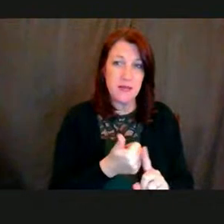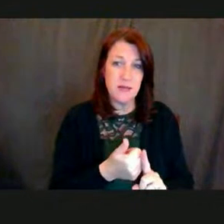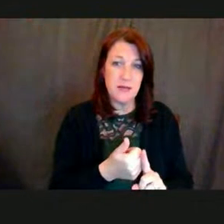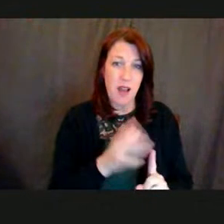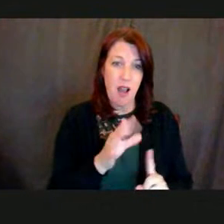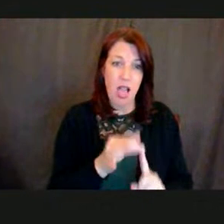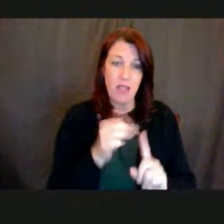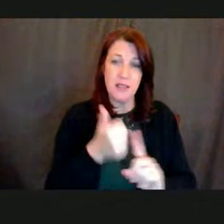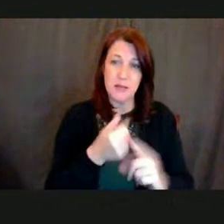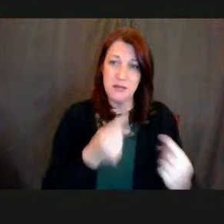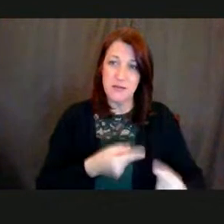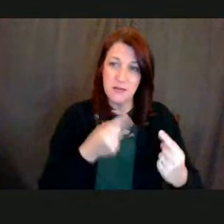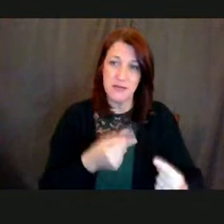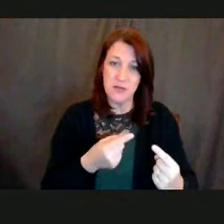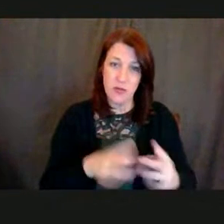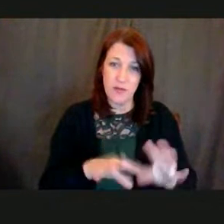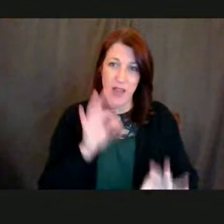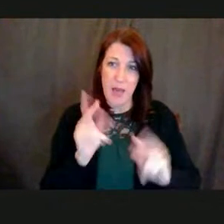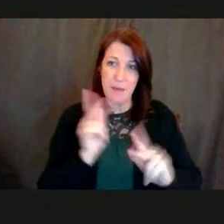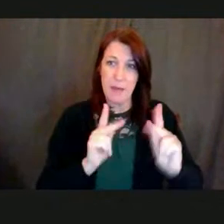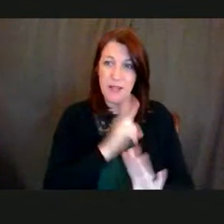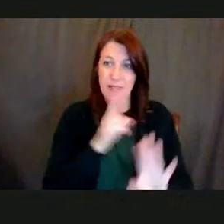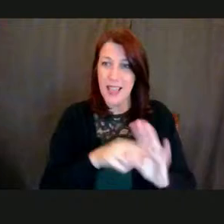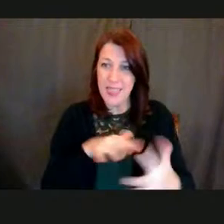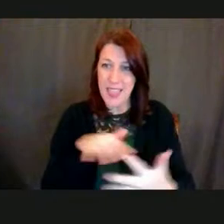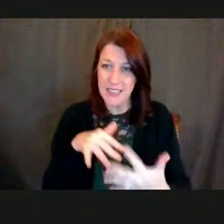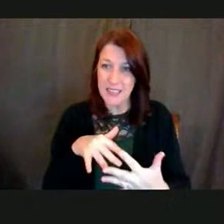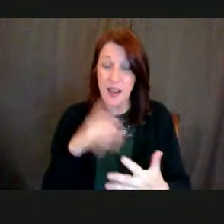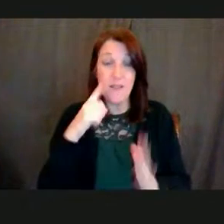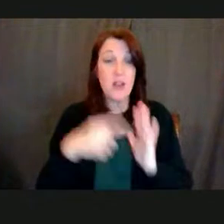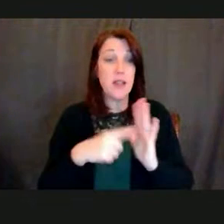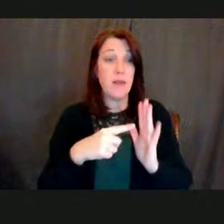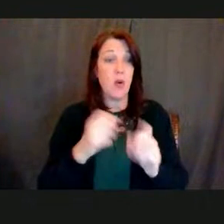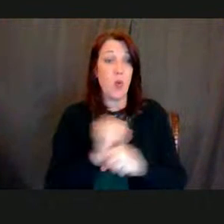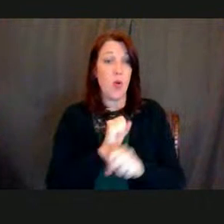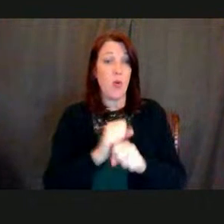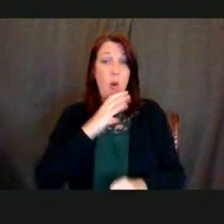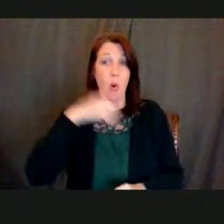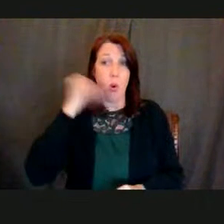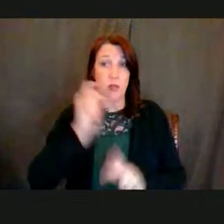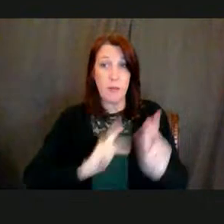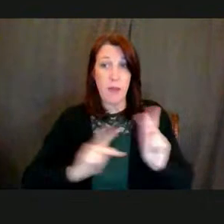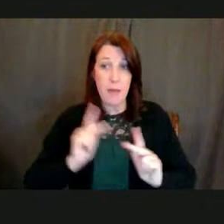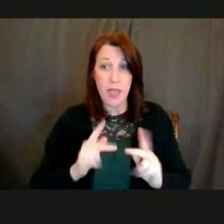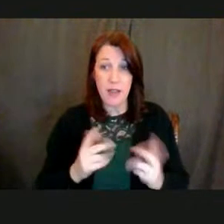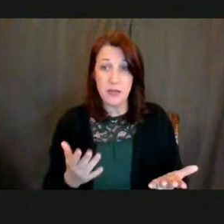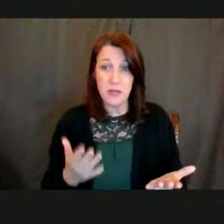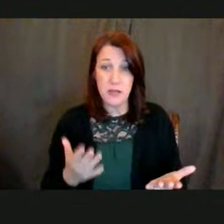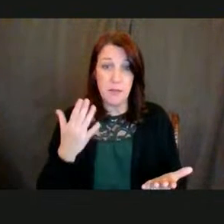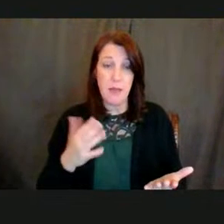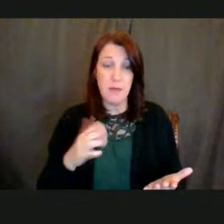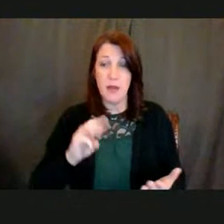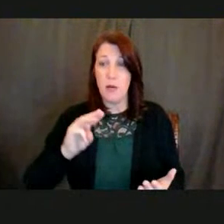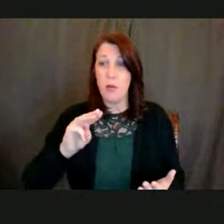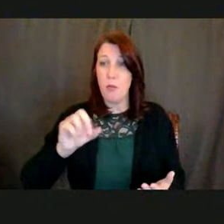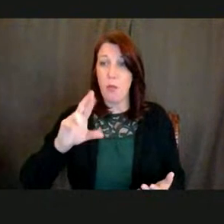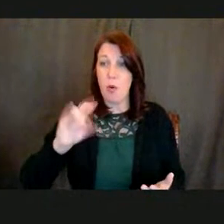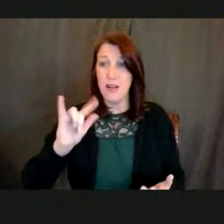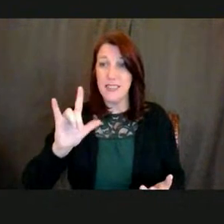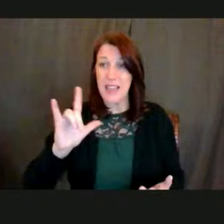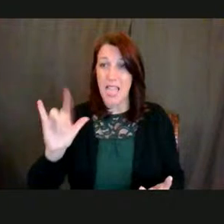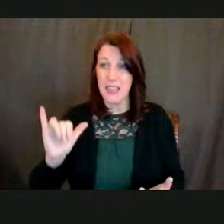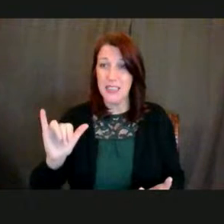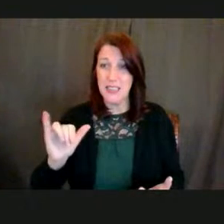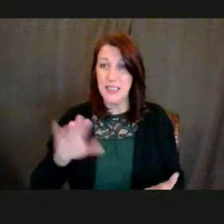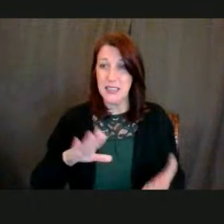find people to be in the study. For example, if you're working with older populations, maybe mortality is not the